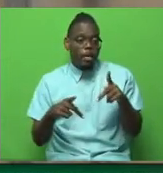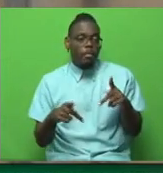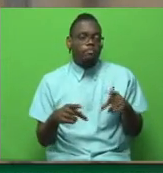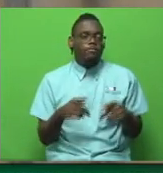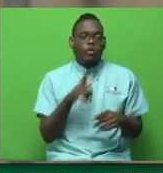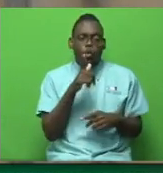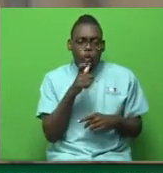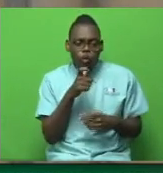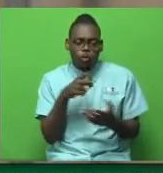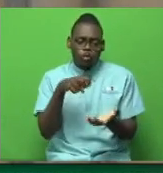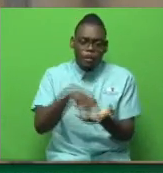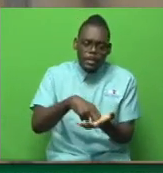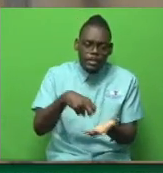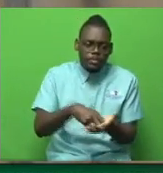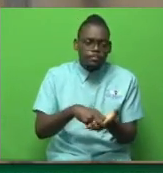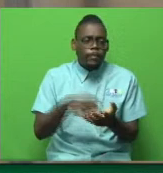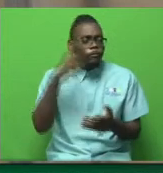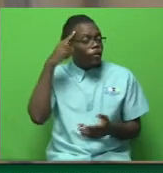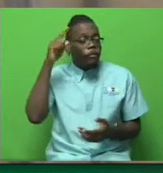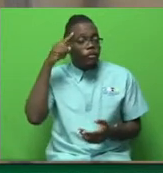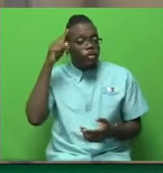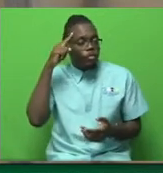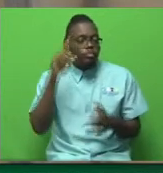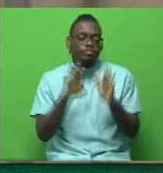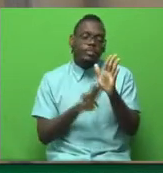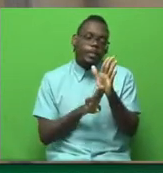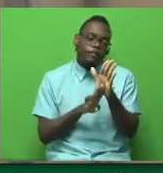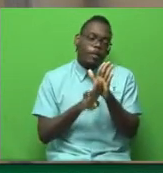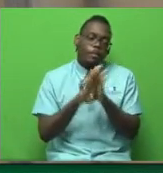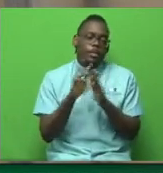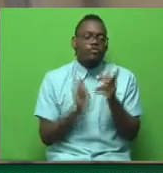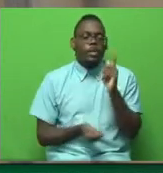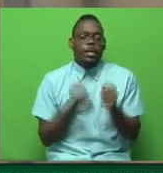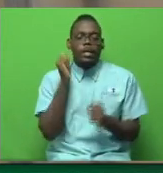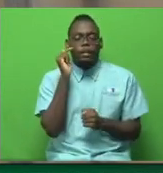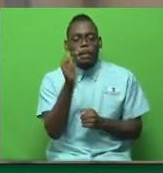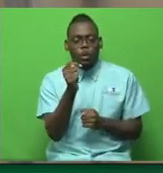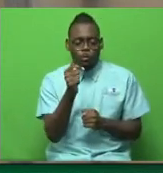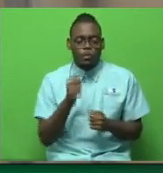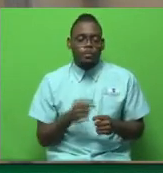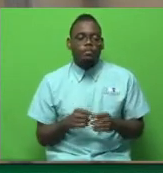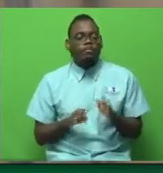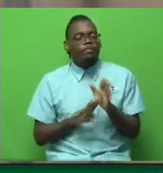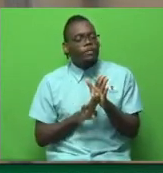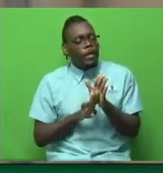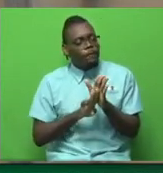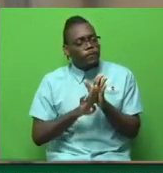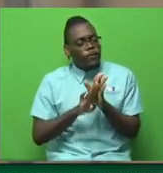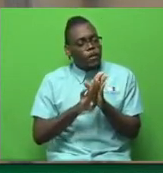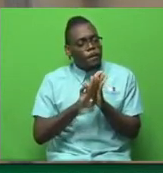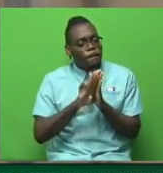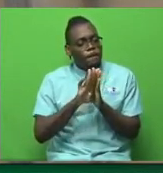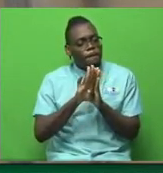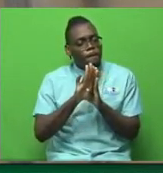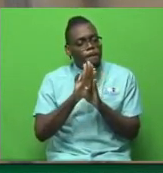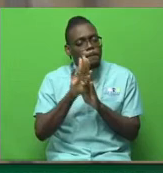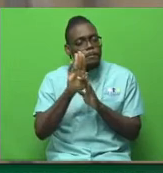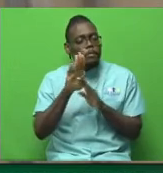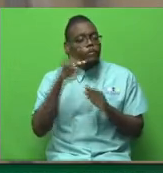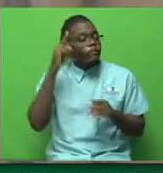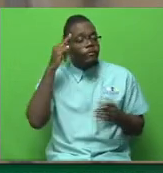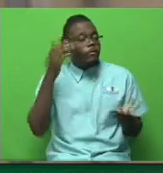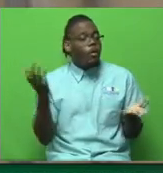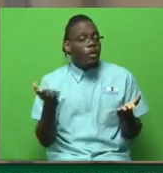committed to driving the development of Trinidad and Tobago in an upper trajectory towards the realization